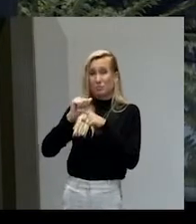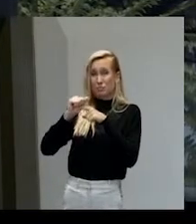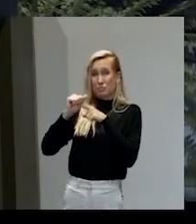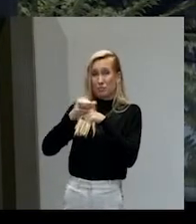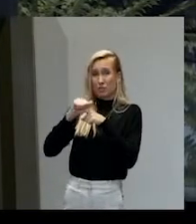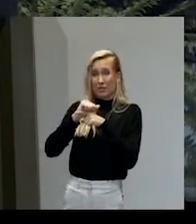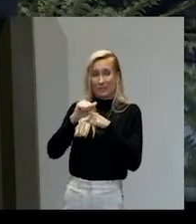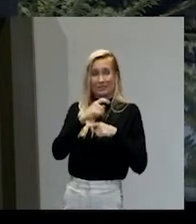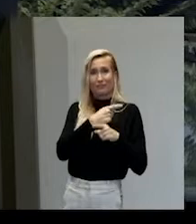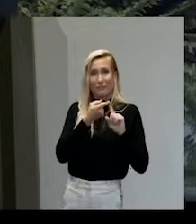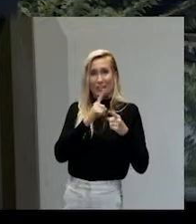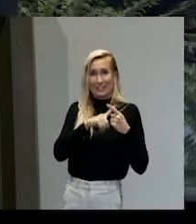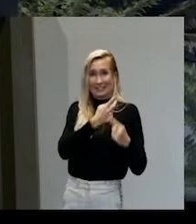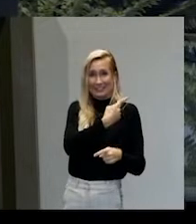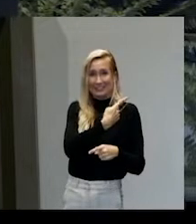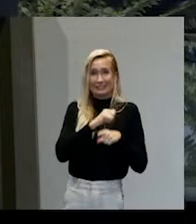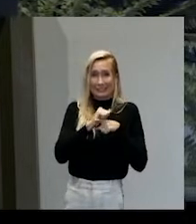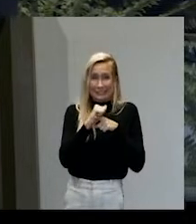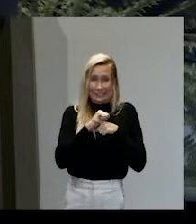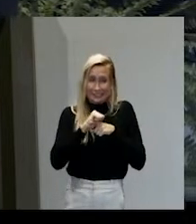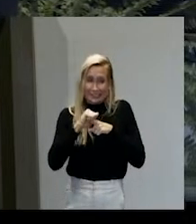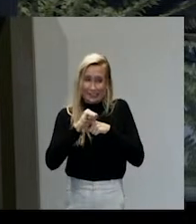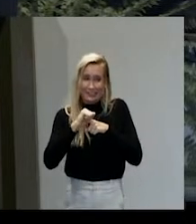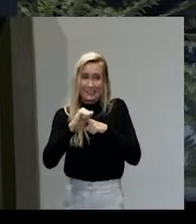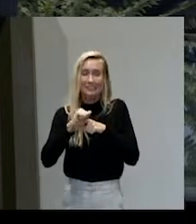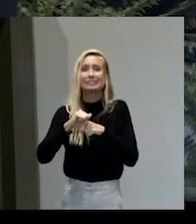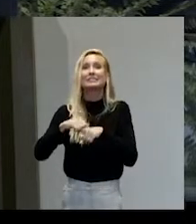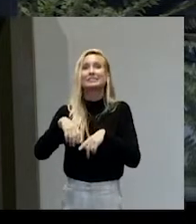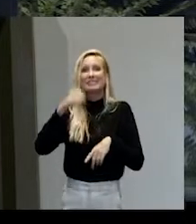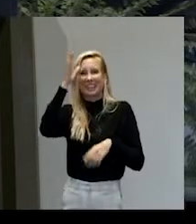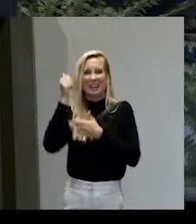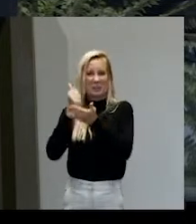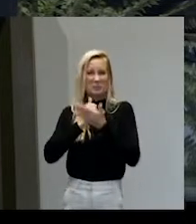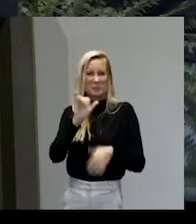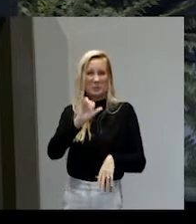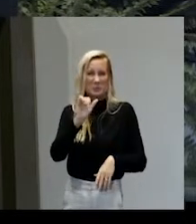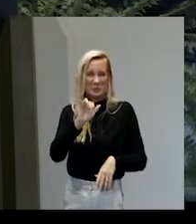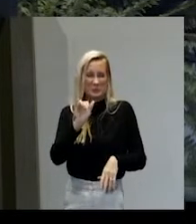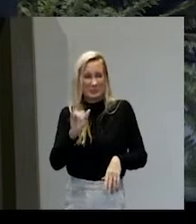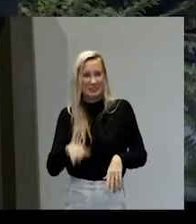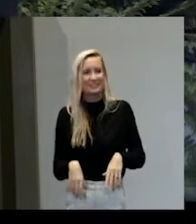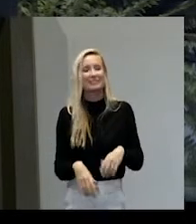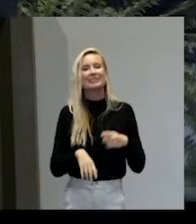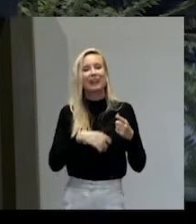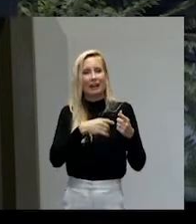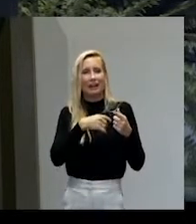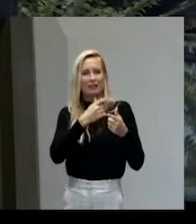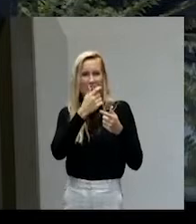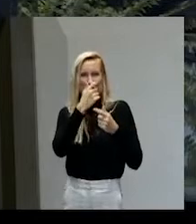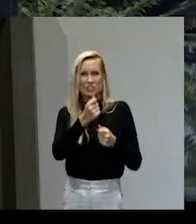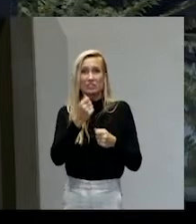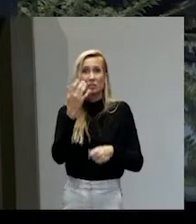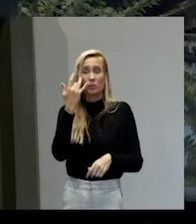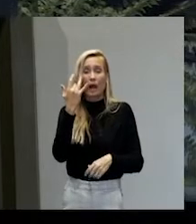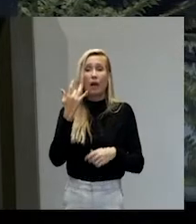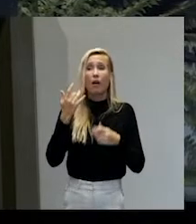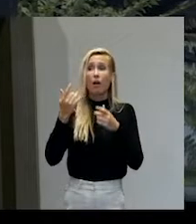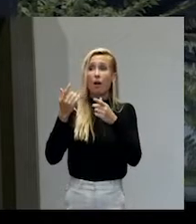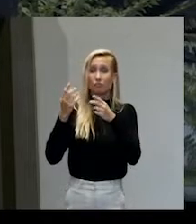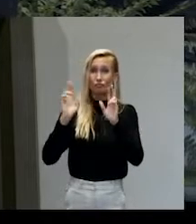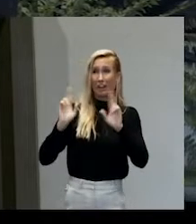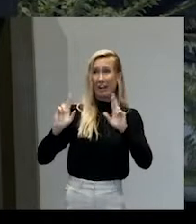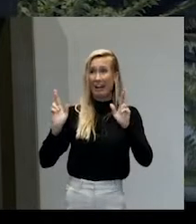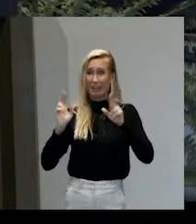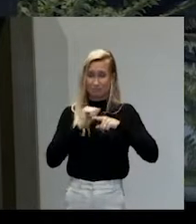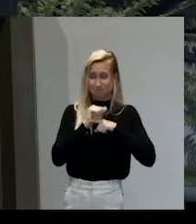with it, which is interesting because a lot of the scenes were with the guy who played my dad, and during the auditions, we're crying. Maybe I did a